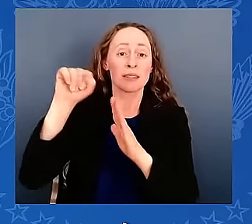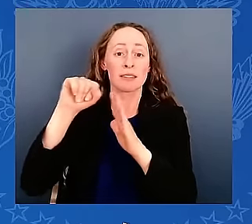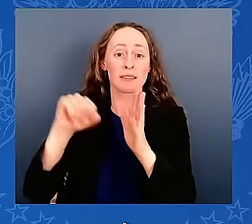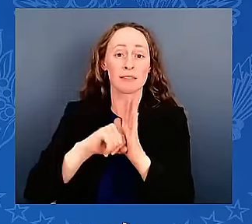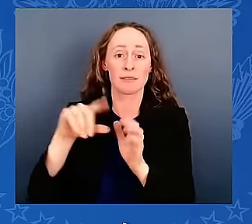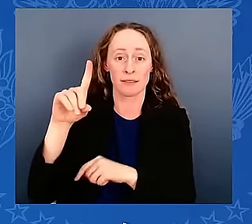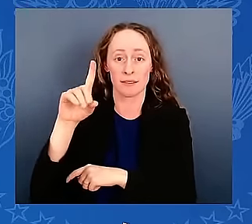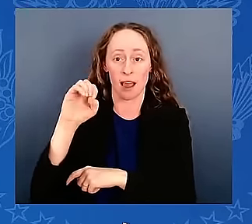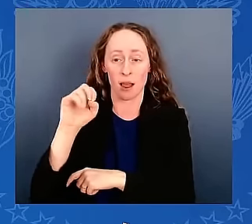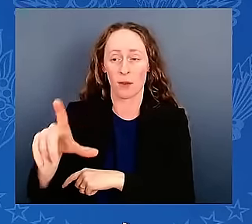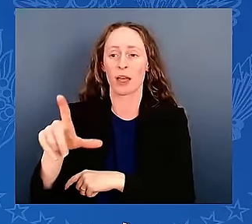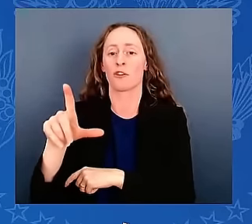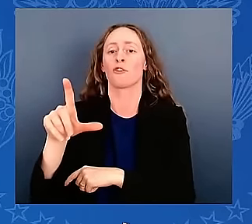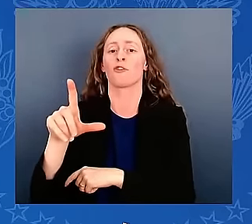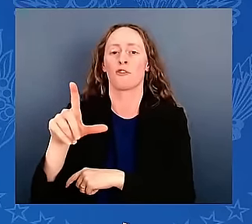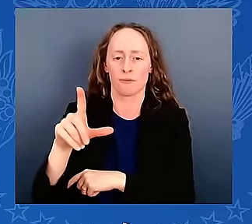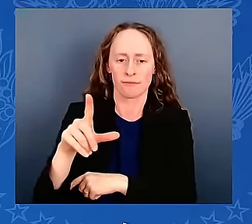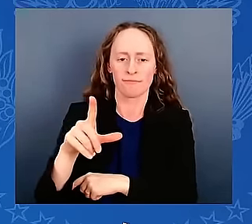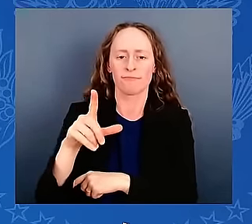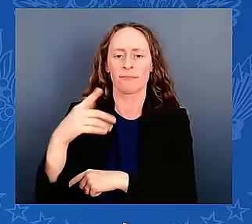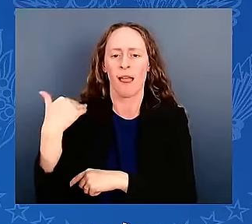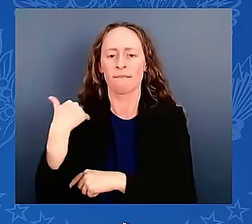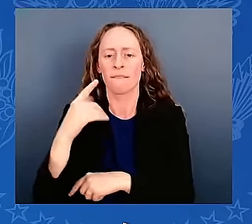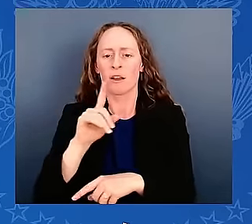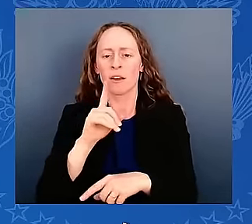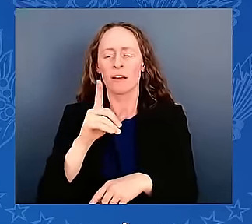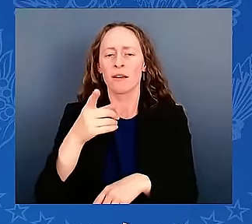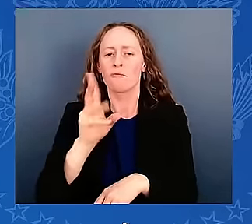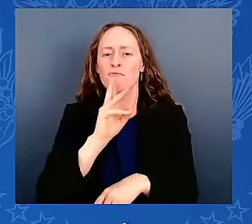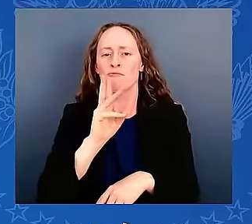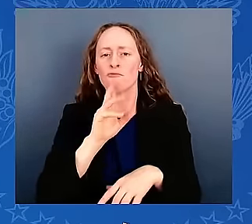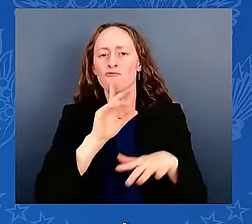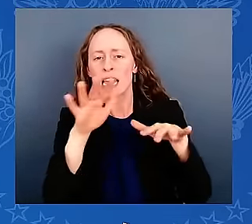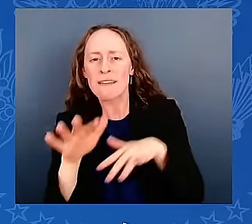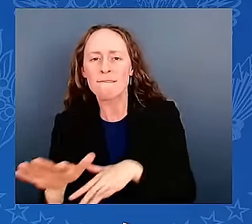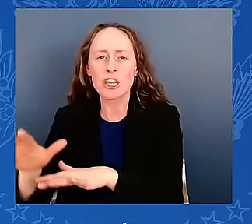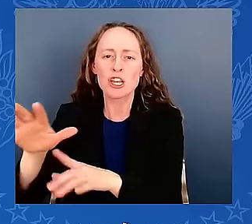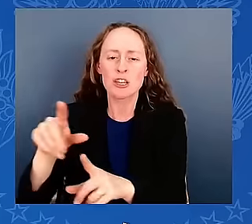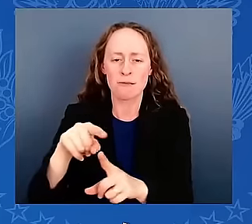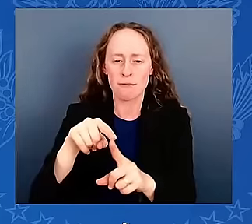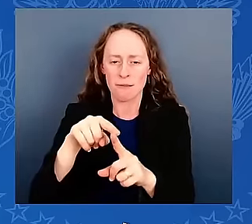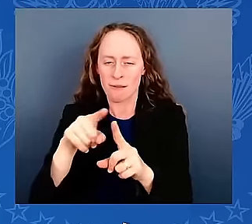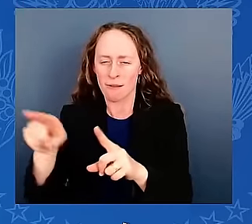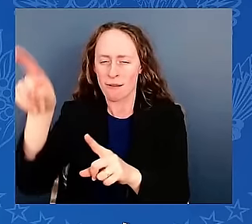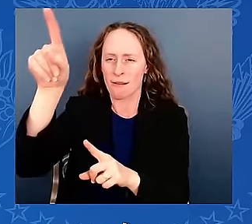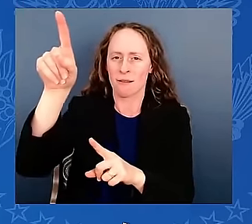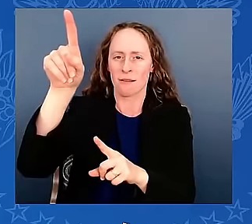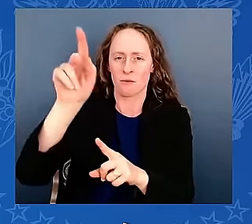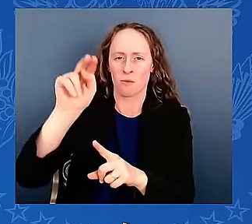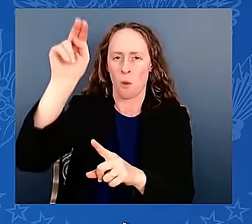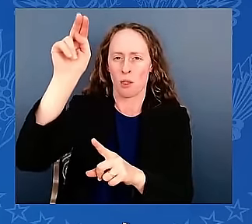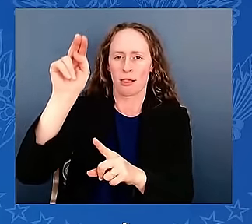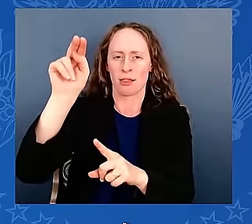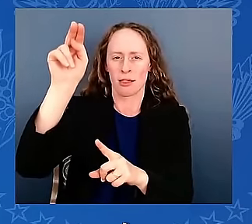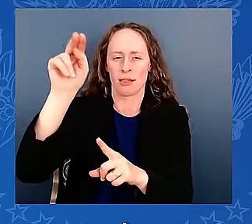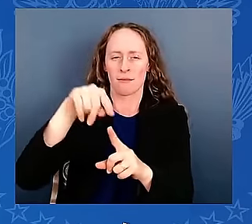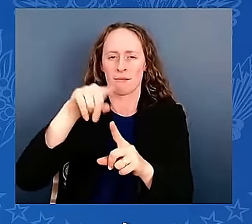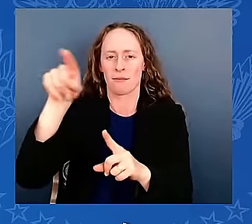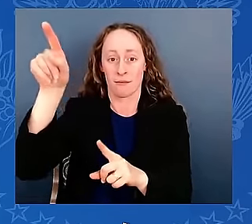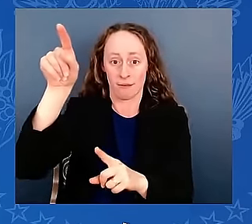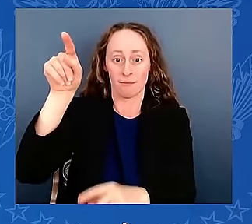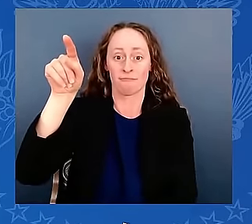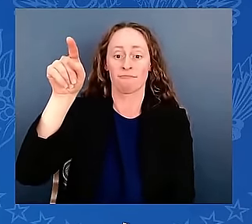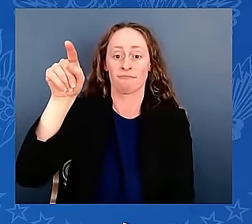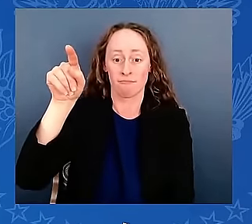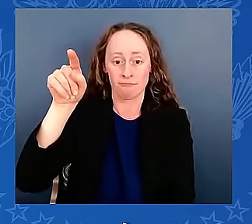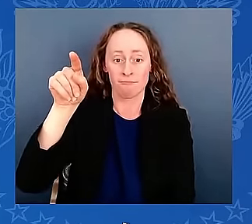jagged. But at the top of the state, there's a half moon, and it goes up along more oil